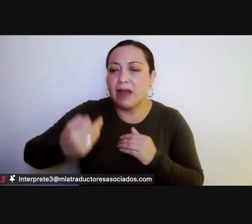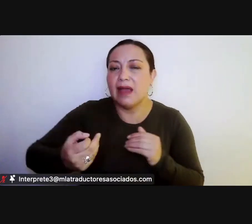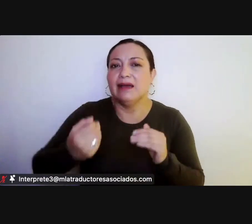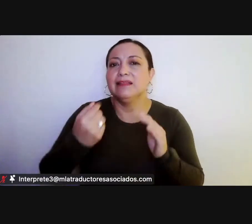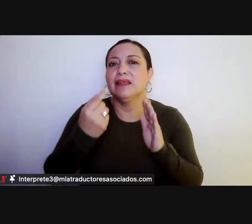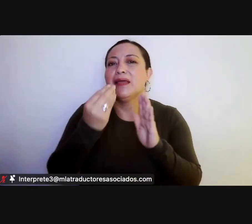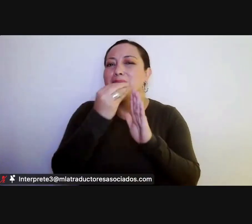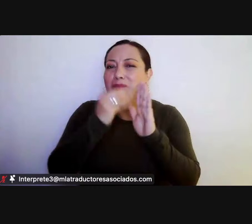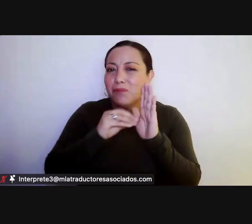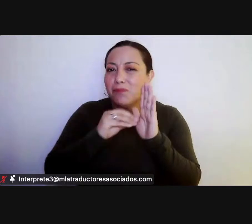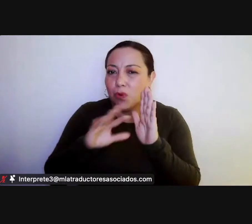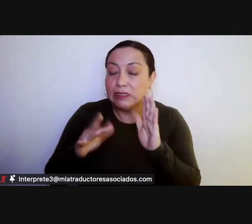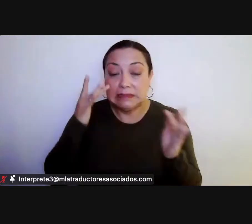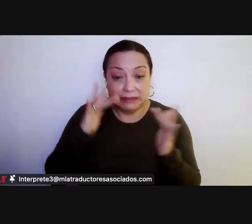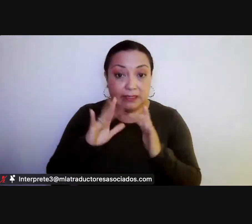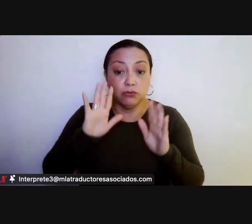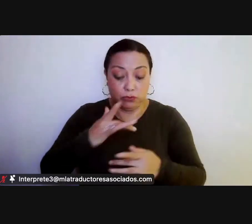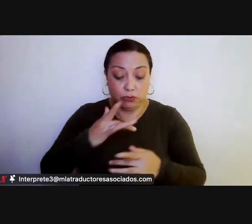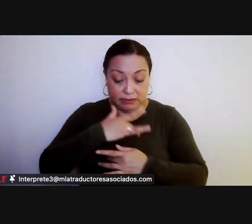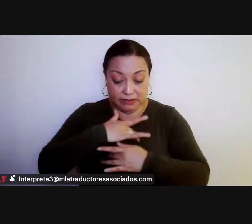this,